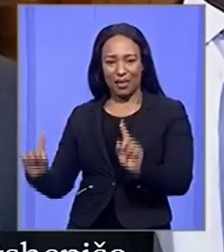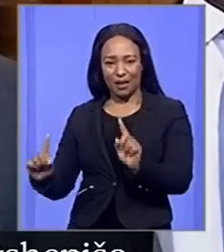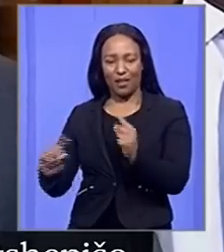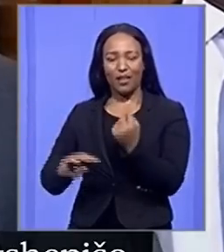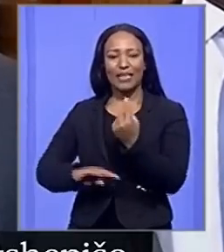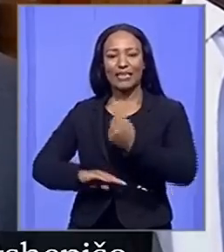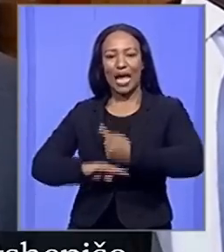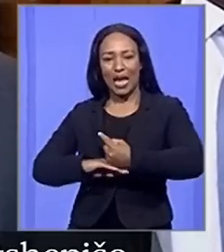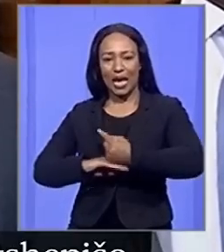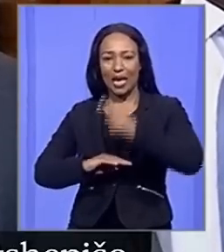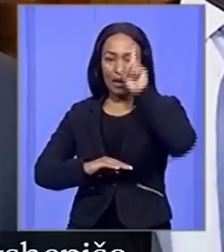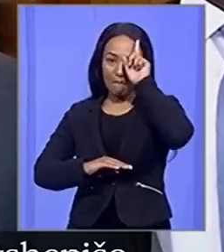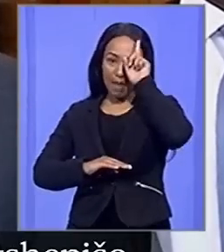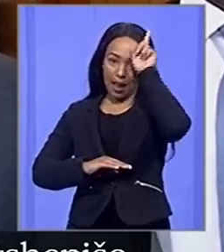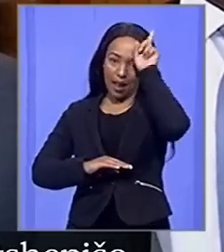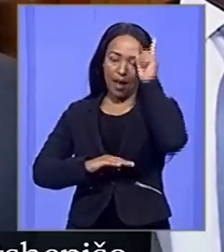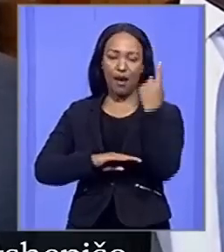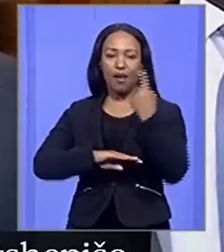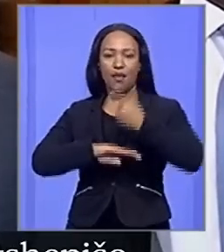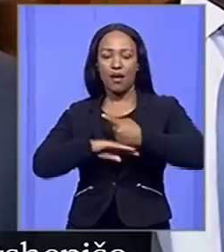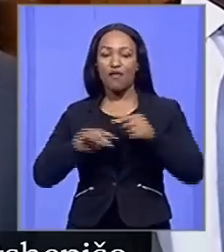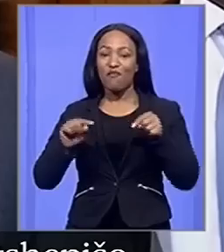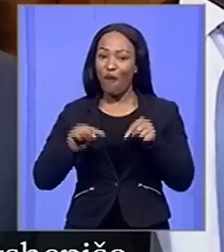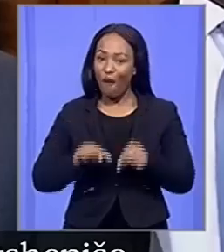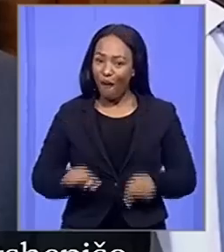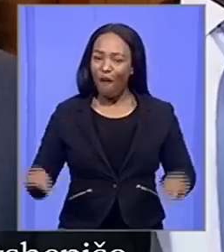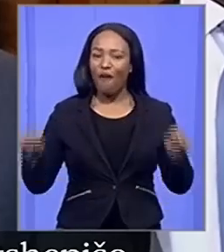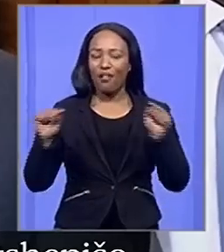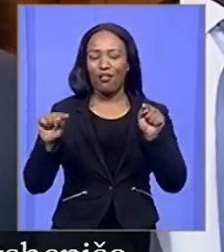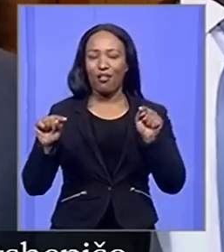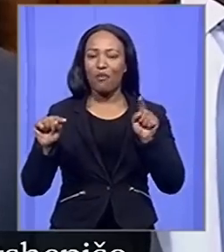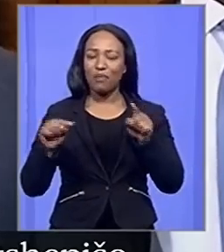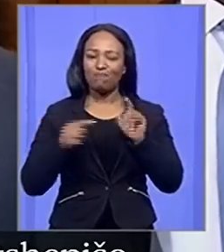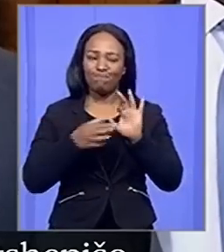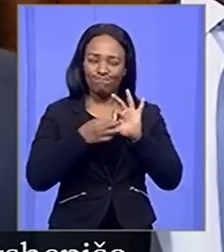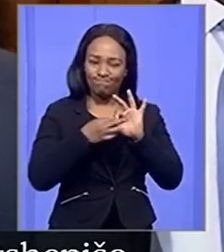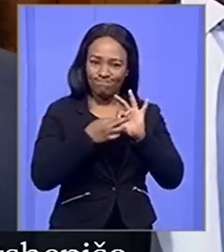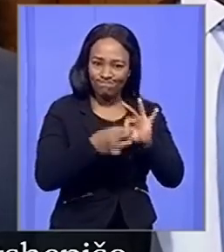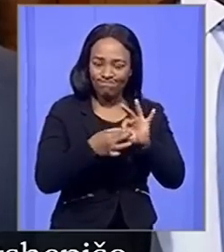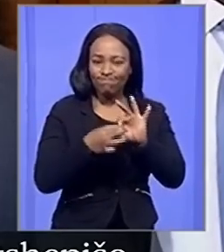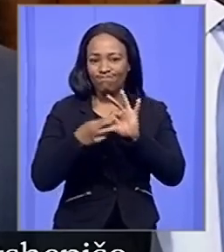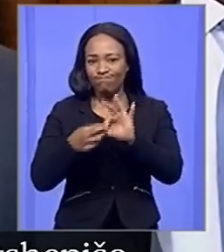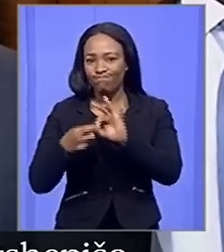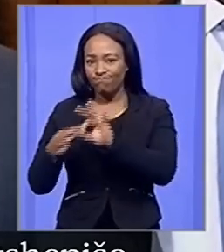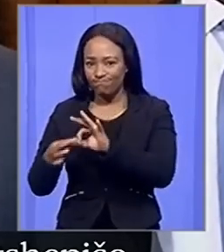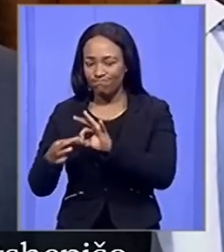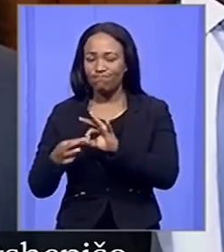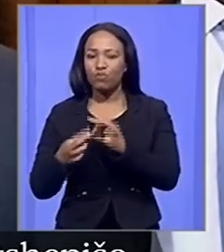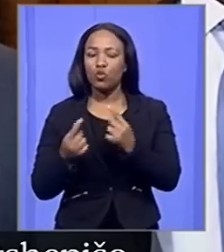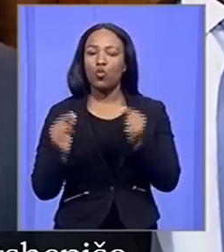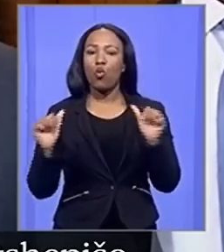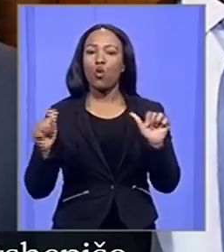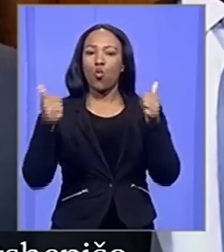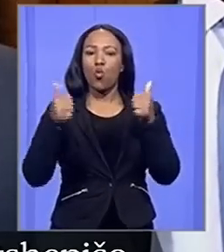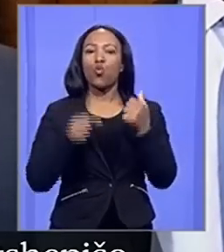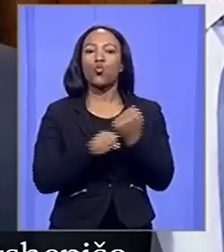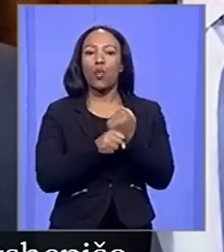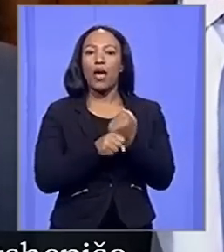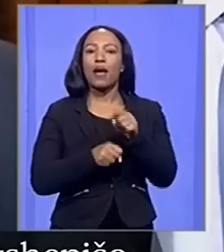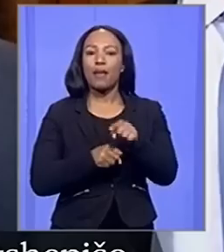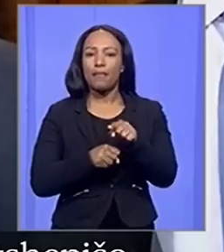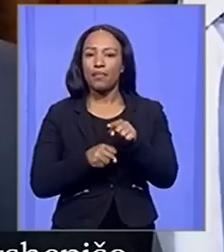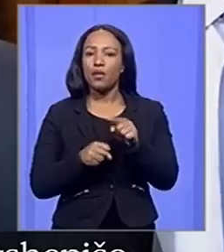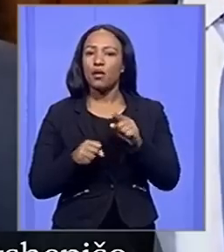is a day on which all of us should commit ourselves to doing good works, good deeds, to